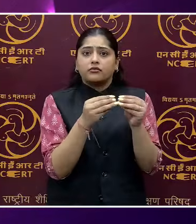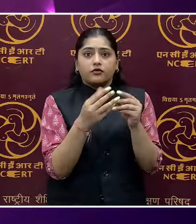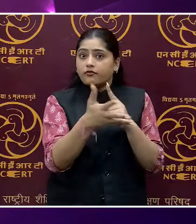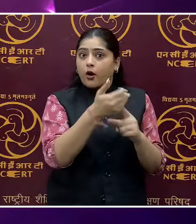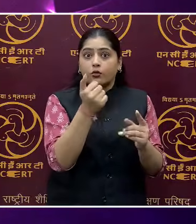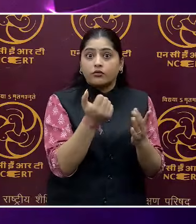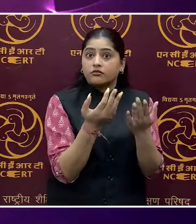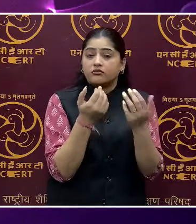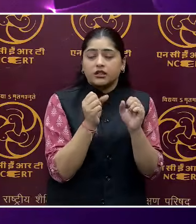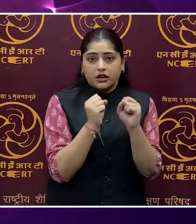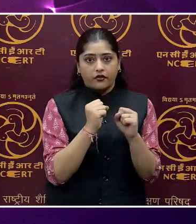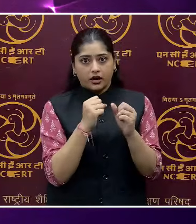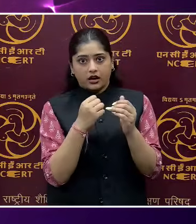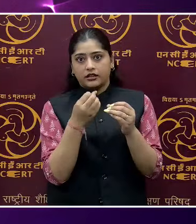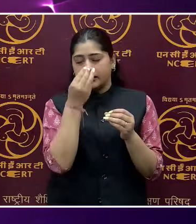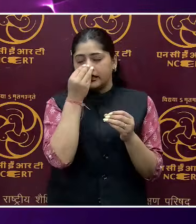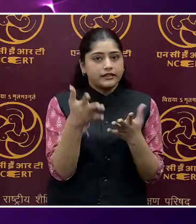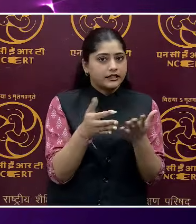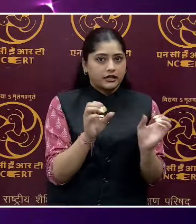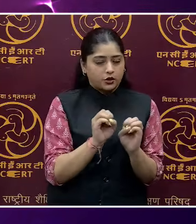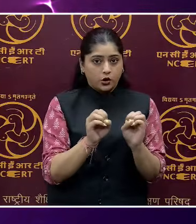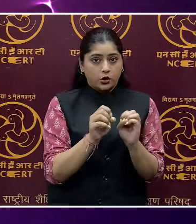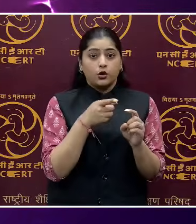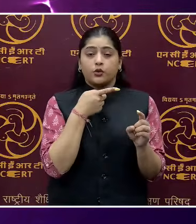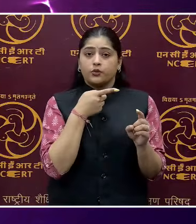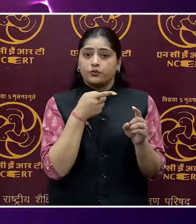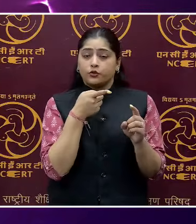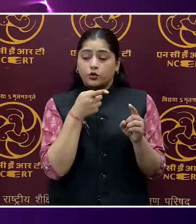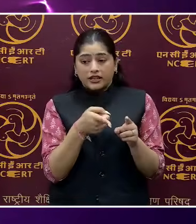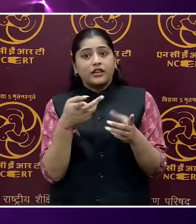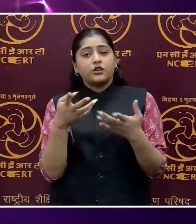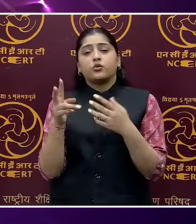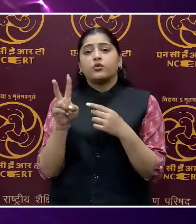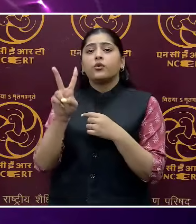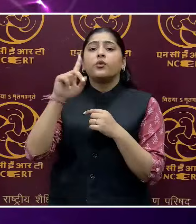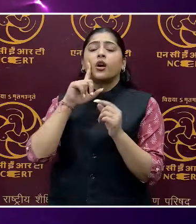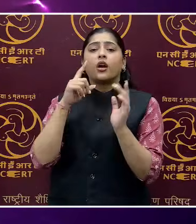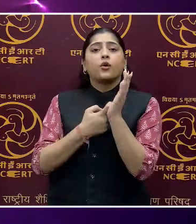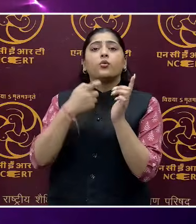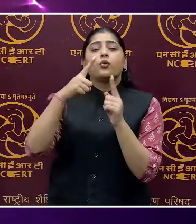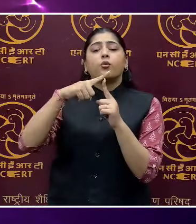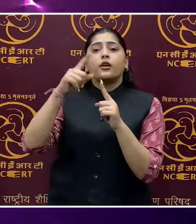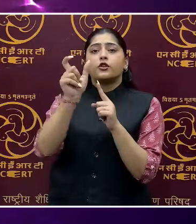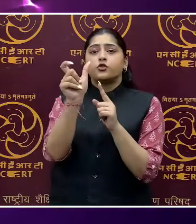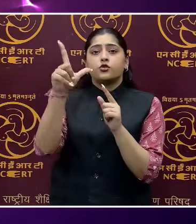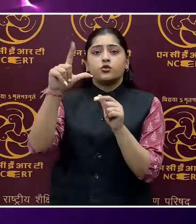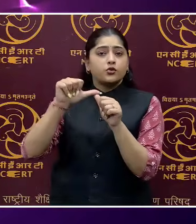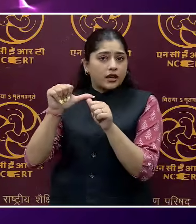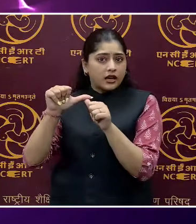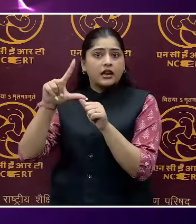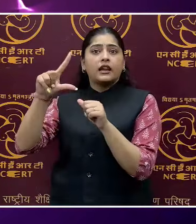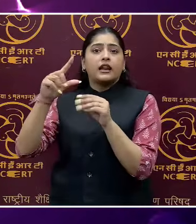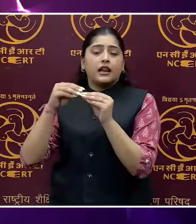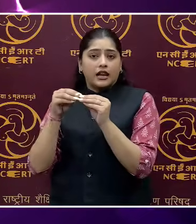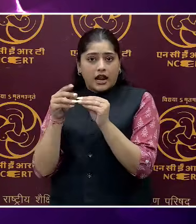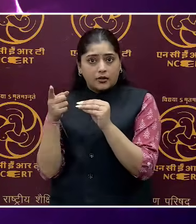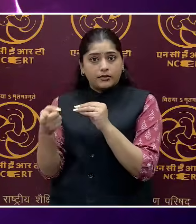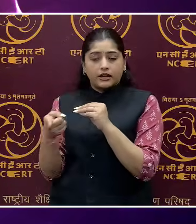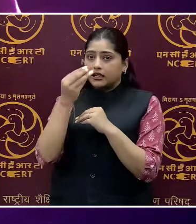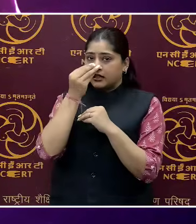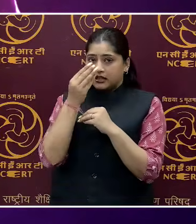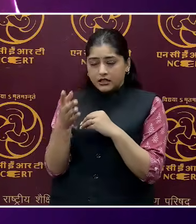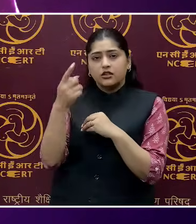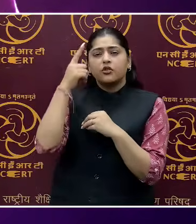the experiments where it's not easily available to all the students. In that area also, teachers and for students, it's